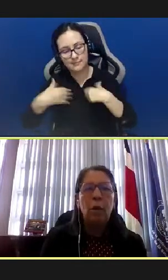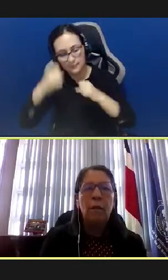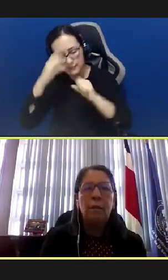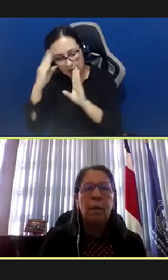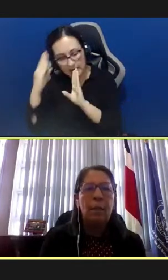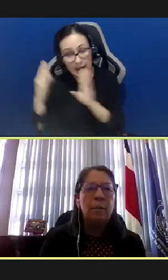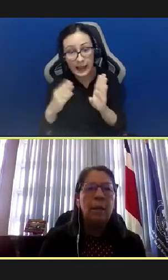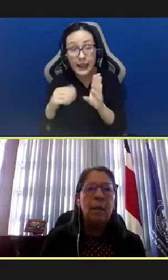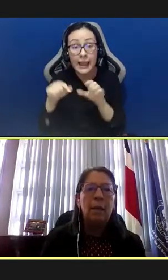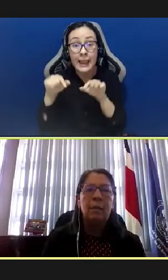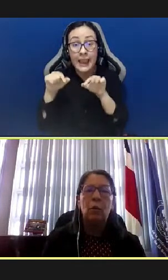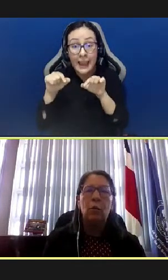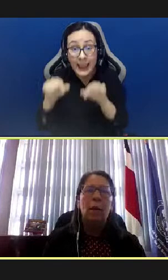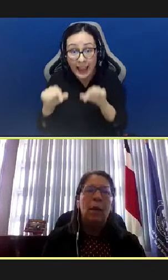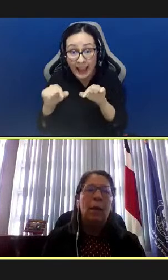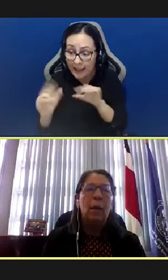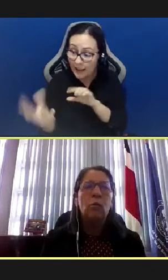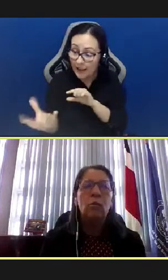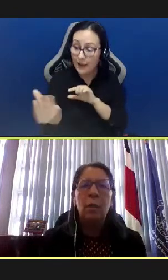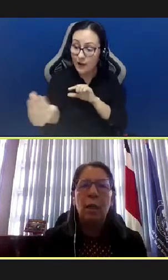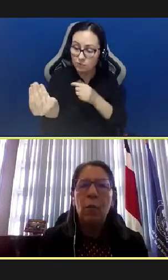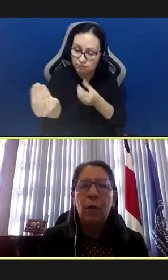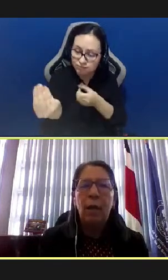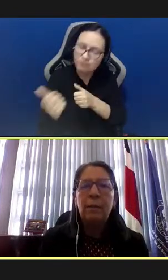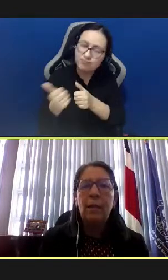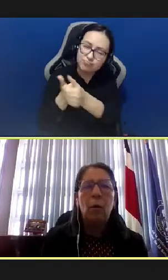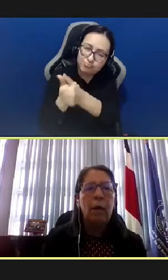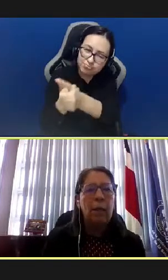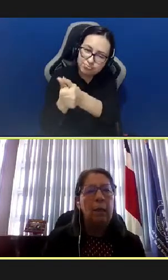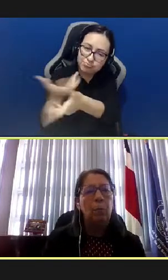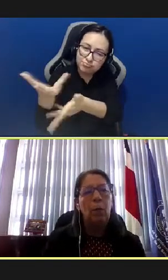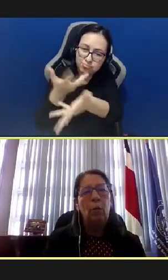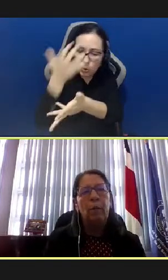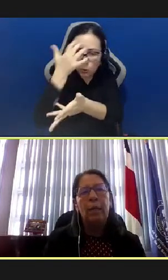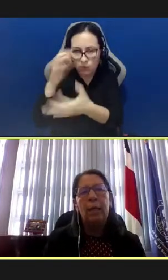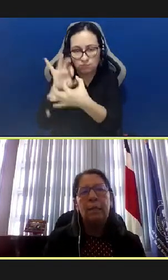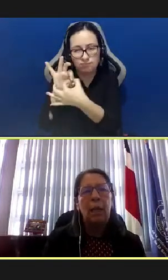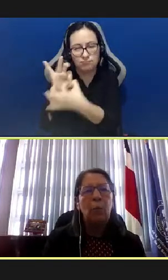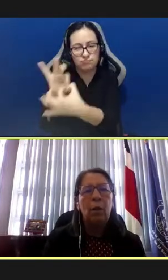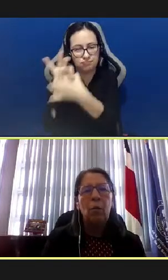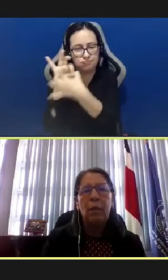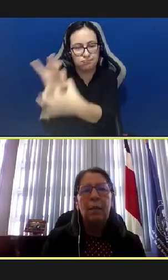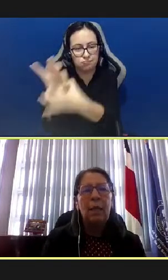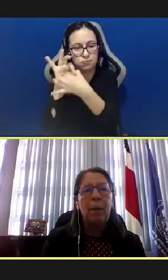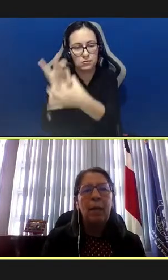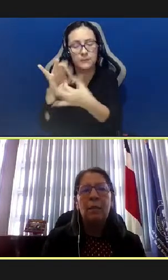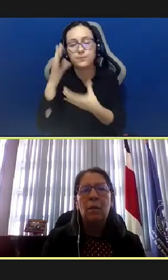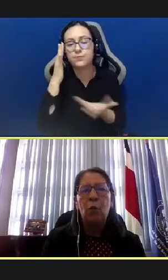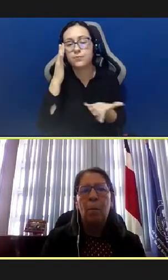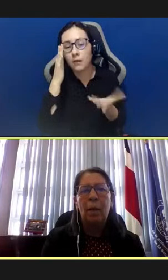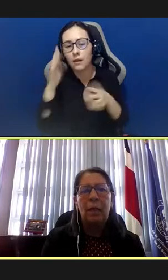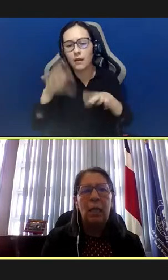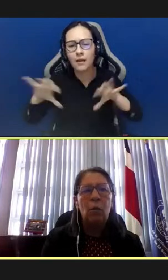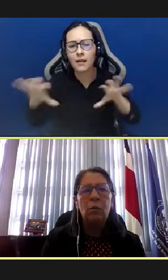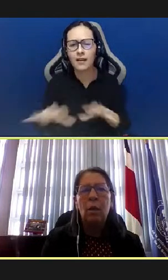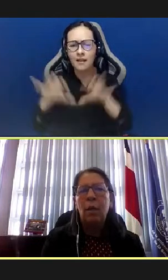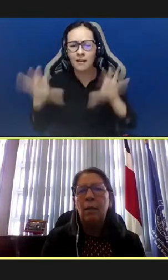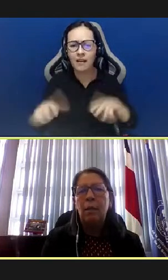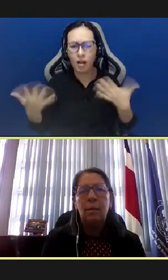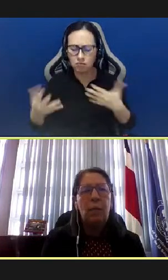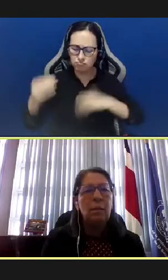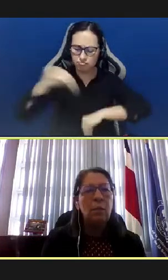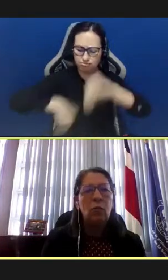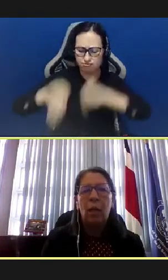operations division, where we provide additional assistance and support.